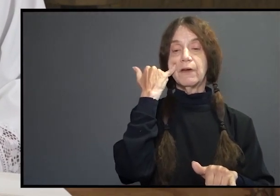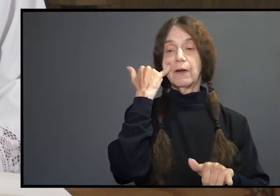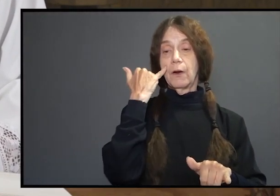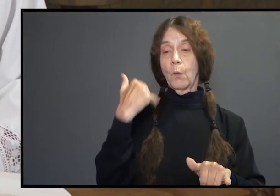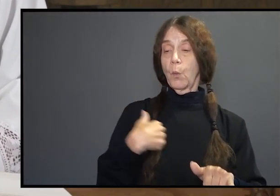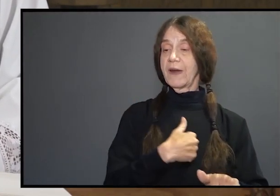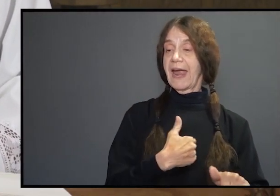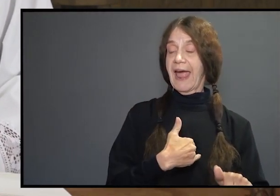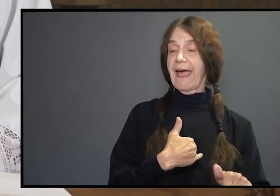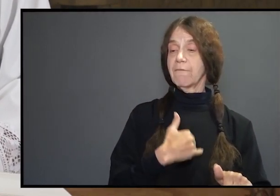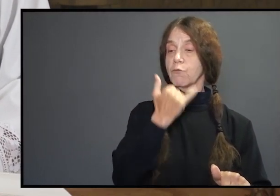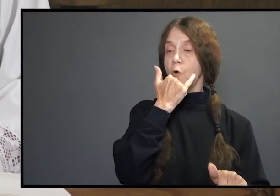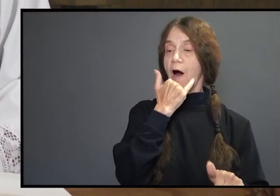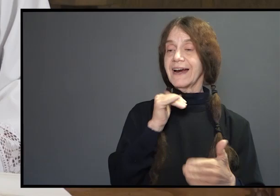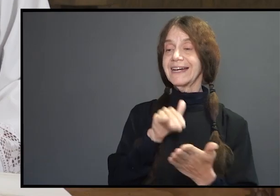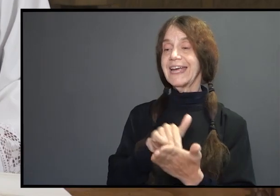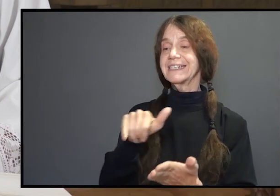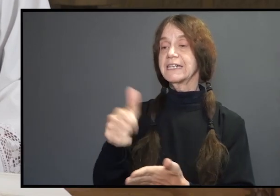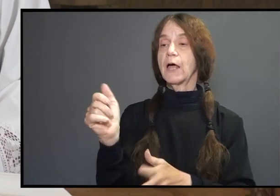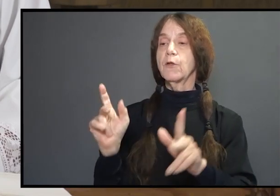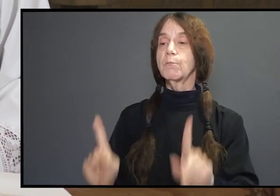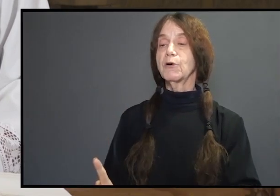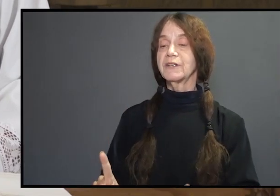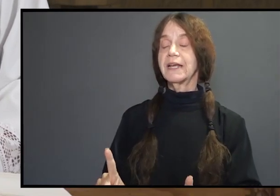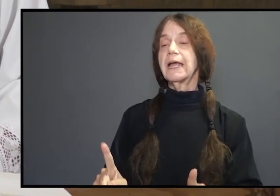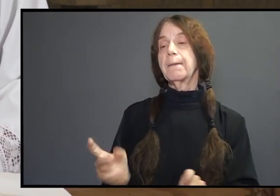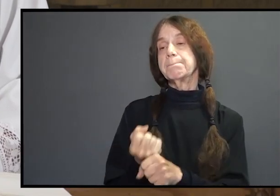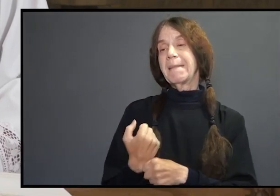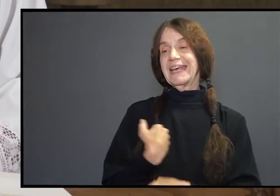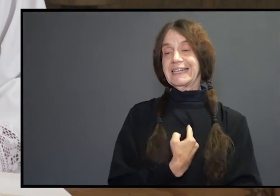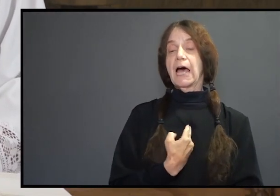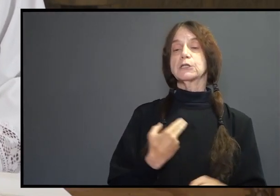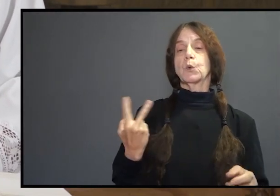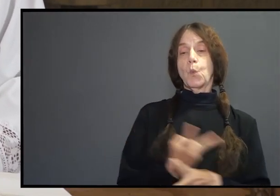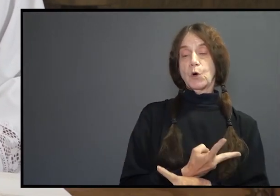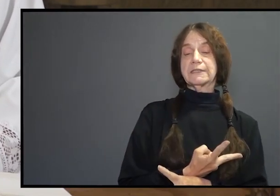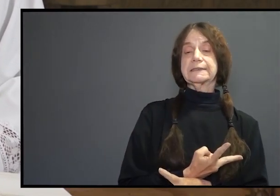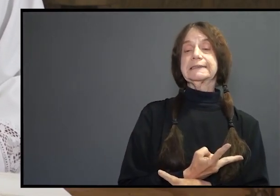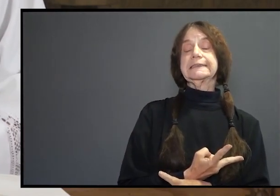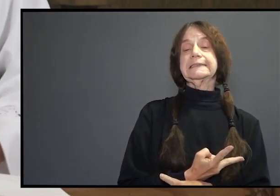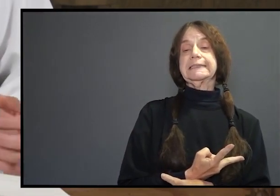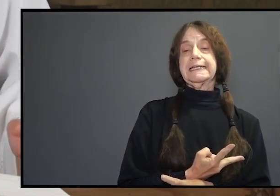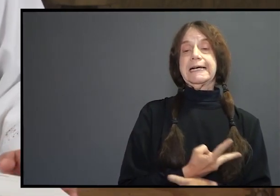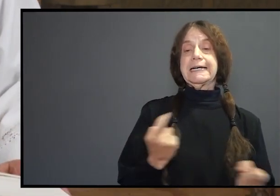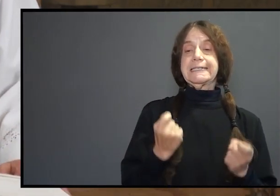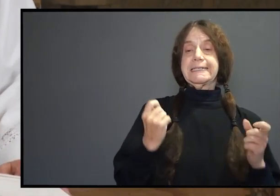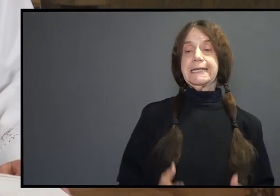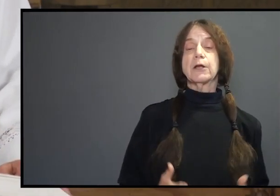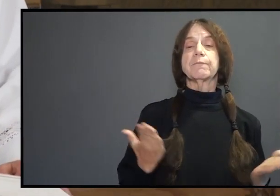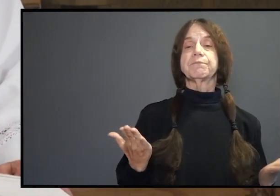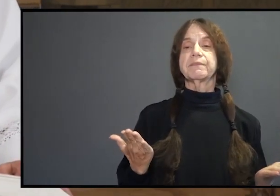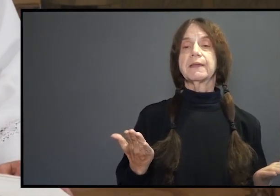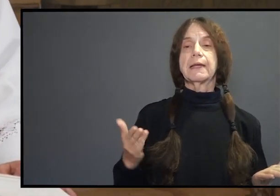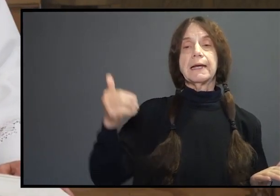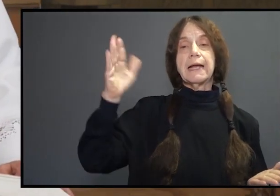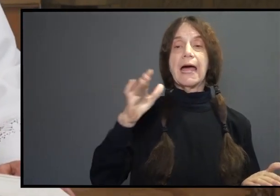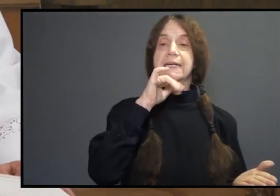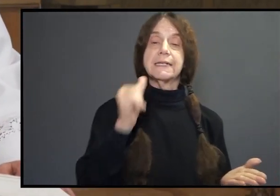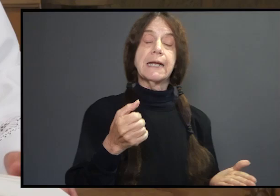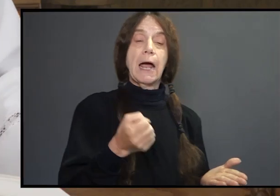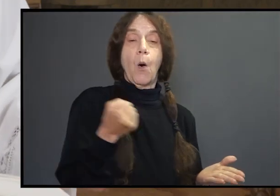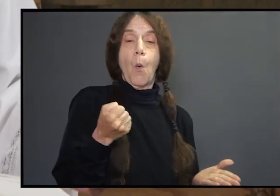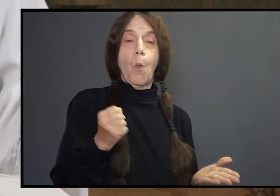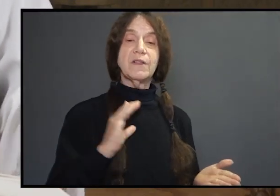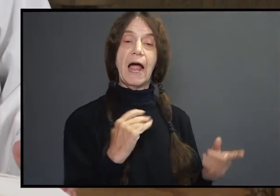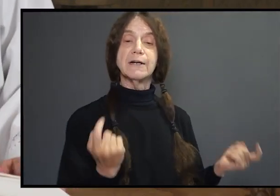on someone else, it only makes our hands dirty, defiled. God does not hang on to the dirt of our